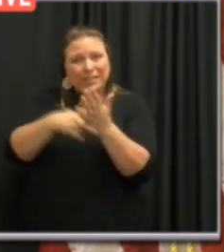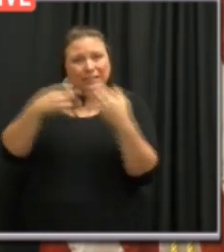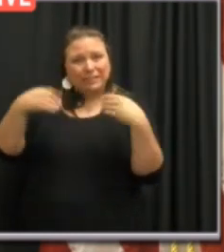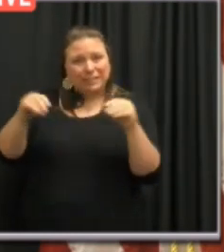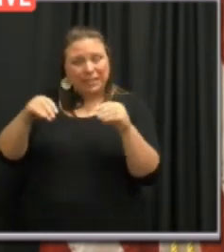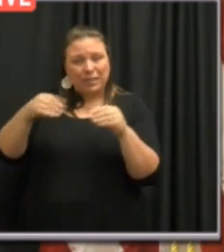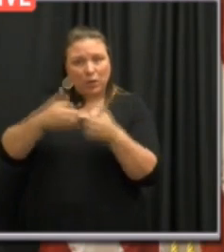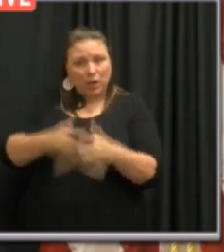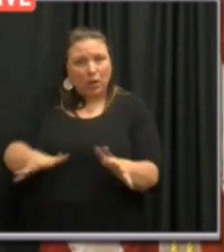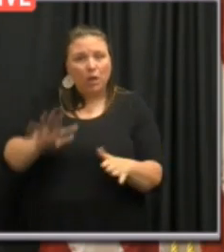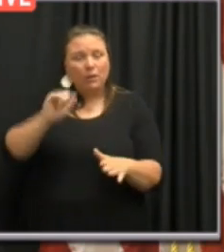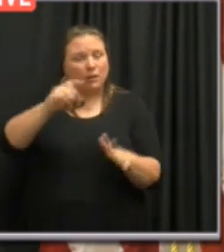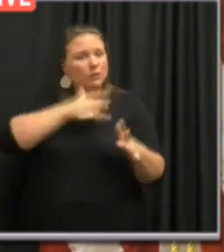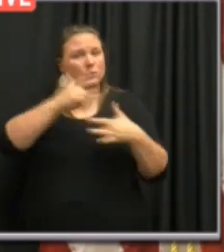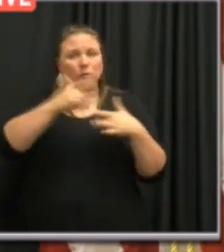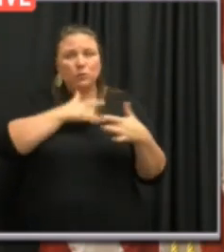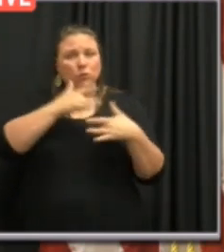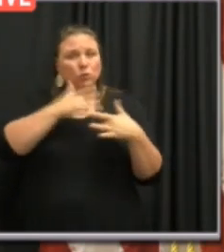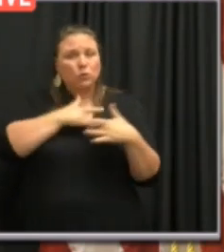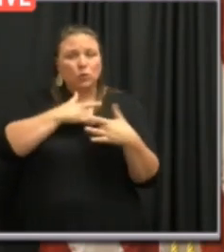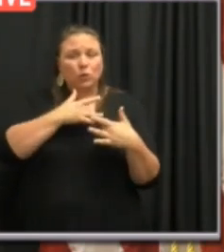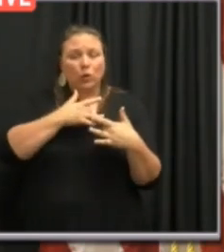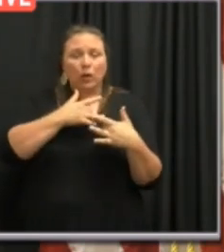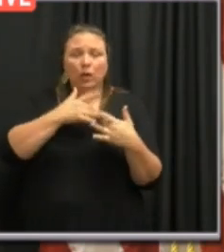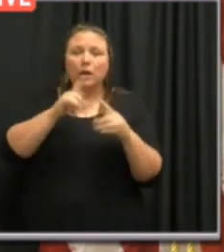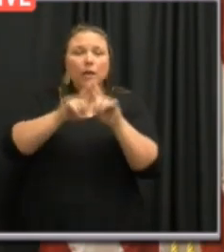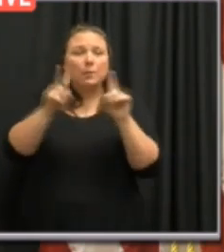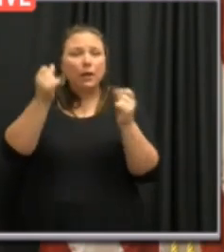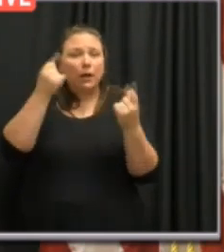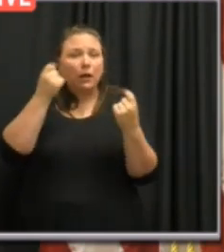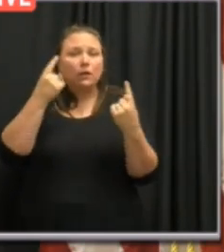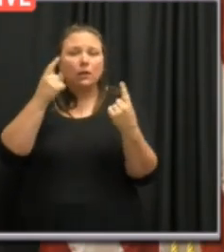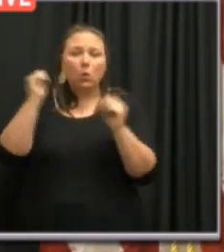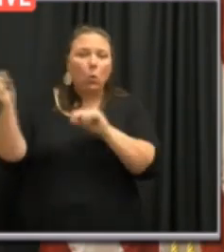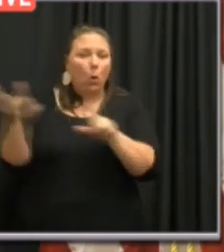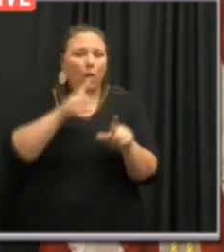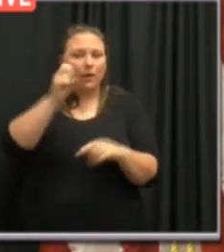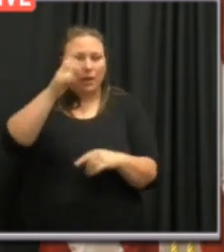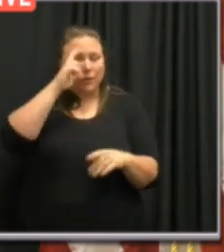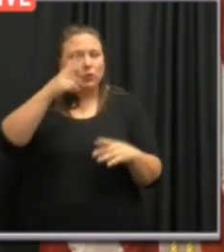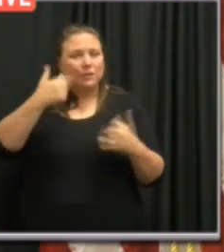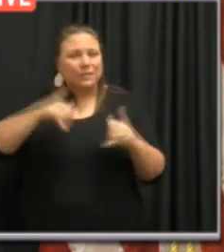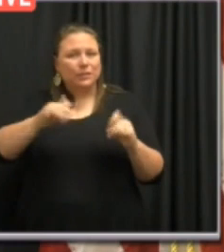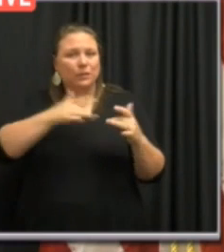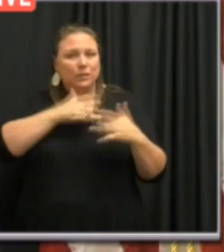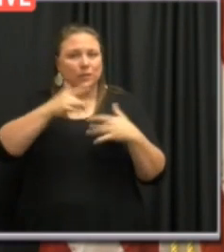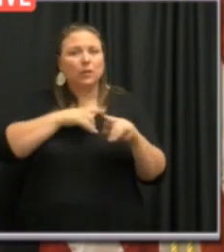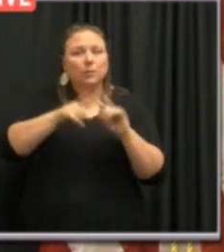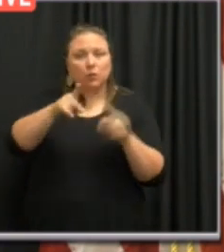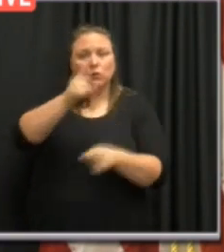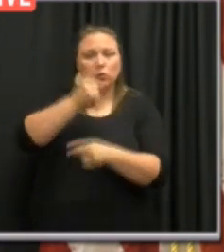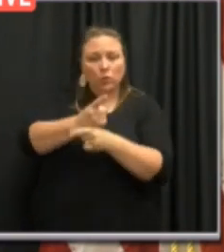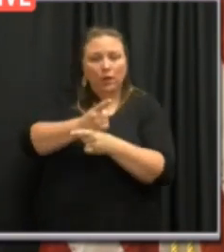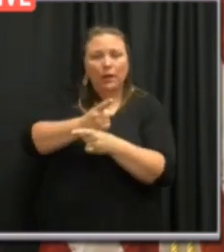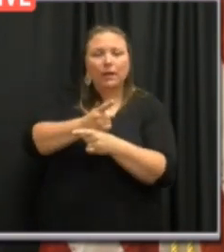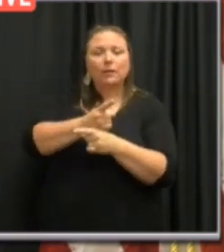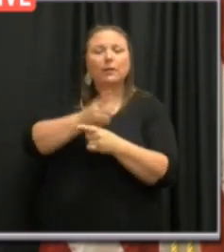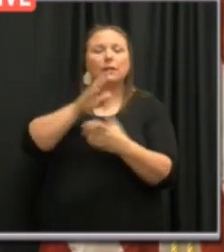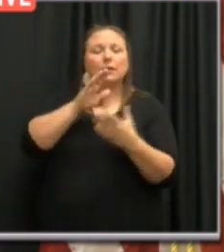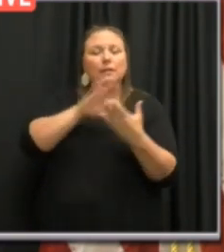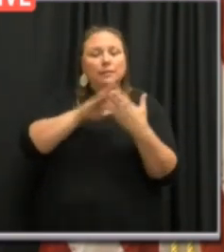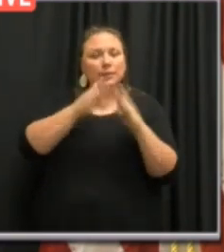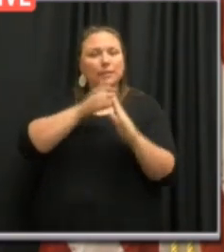is a concern, not more than the rest of Nashville currently, but it is true there is a city guarantee on all those revenue